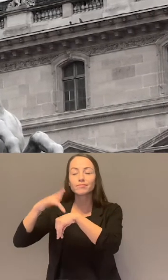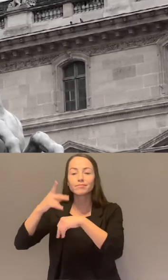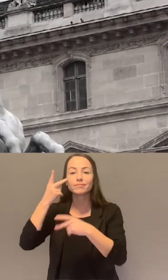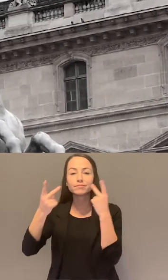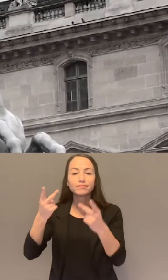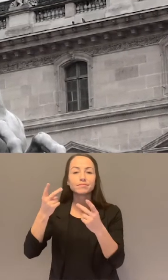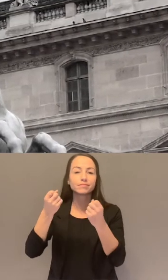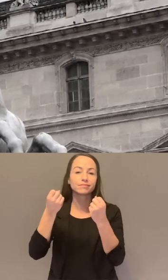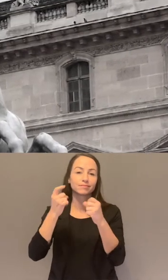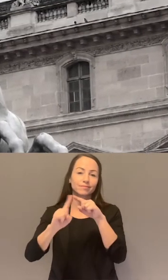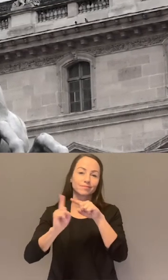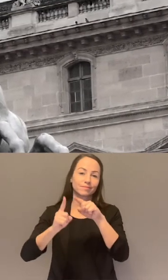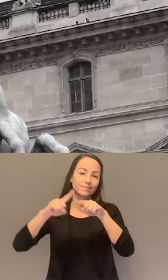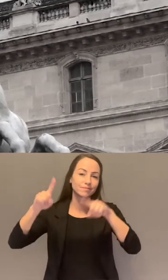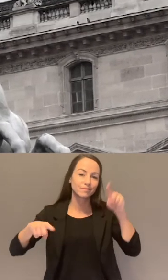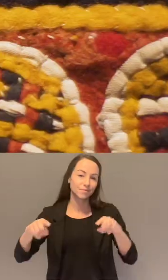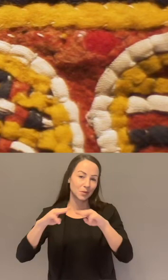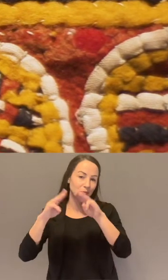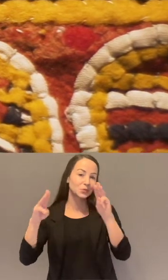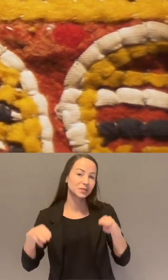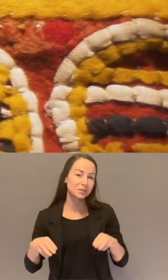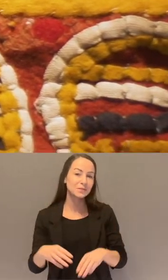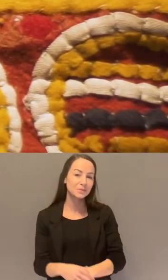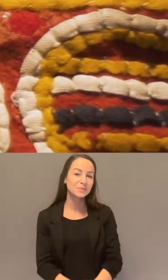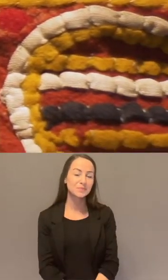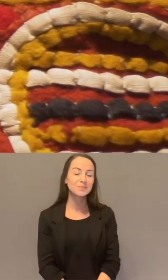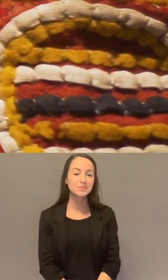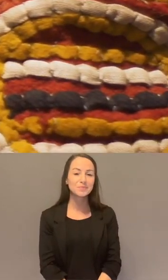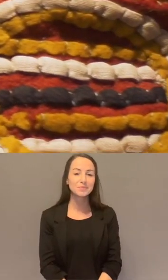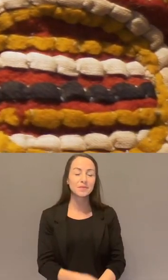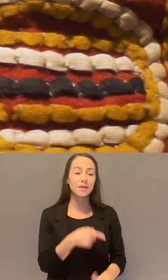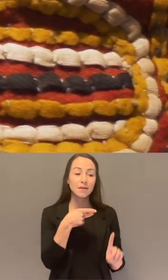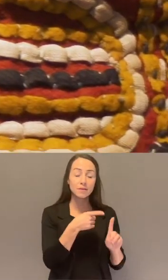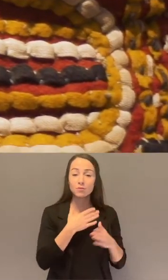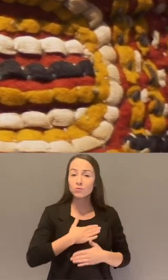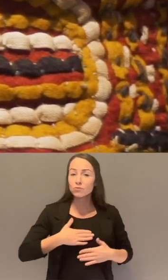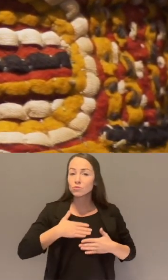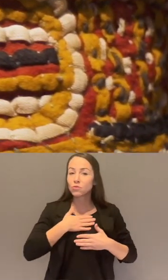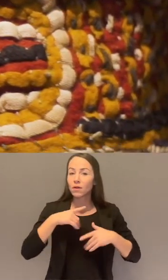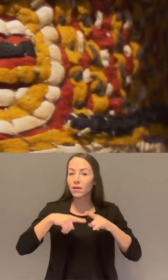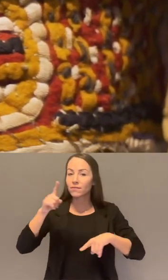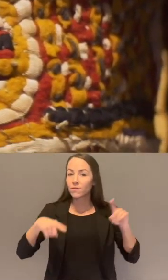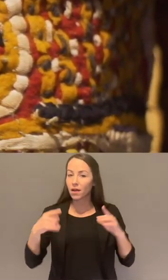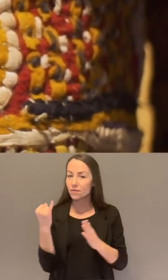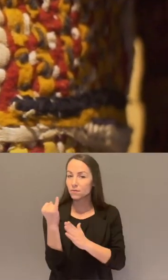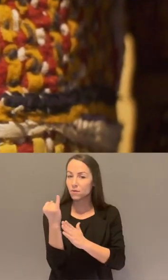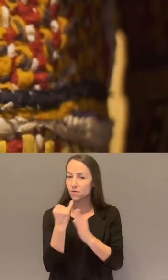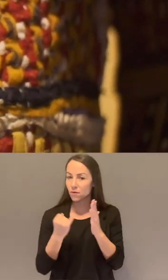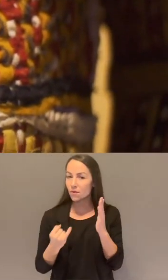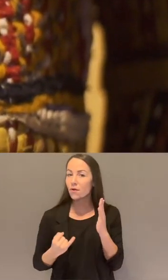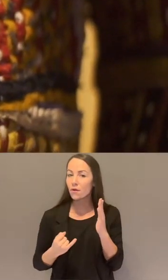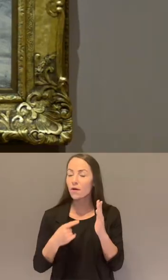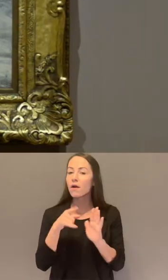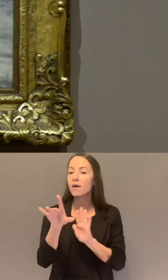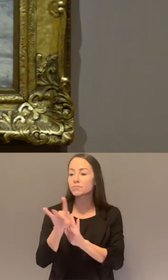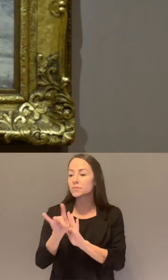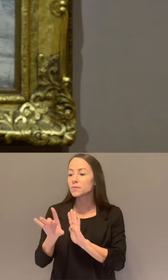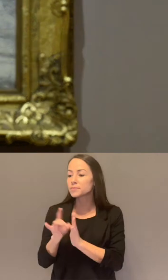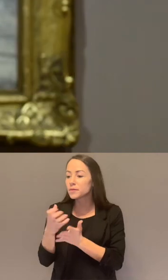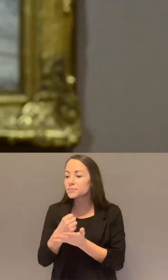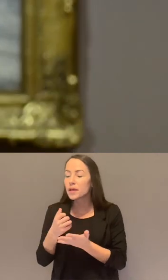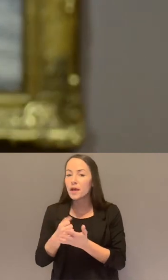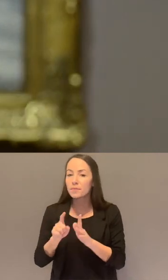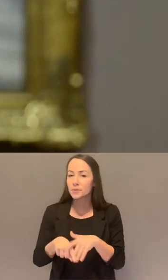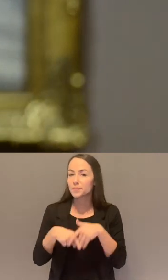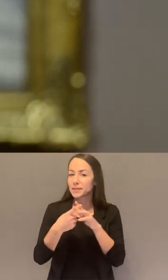world. He always liked to have, a variety of different types of artwork around him. He started collecting when he